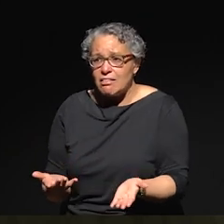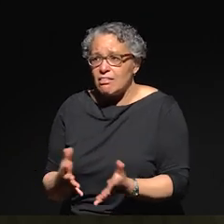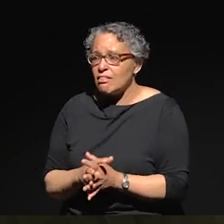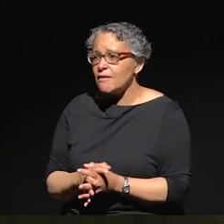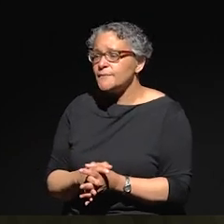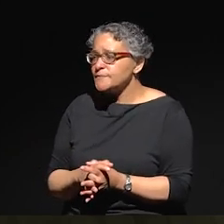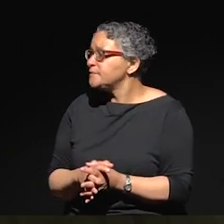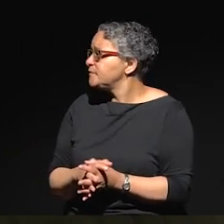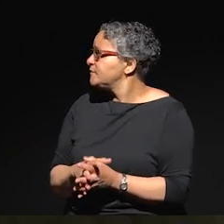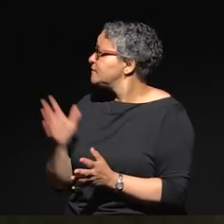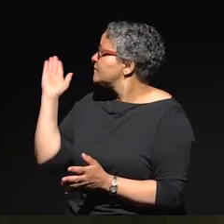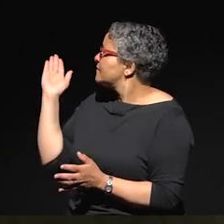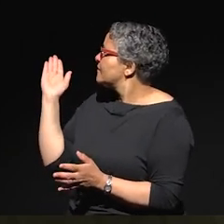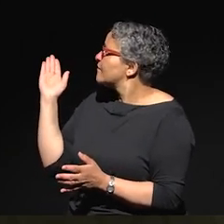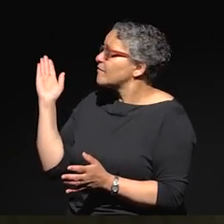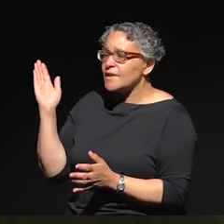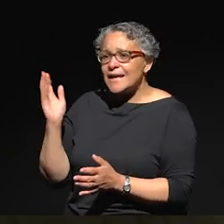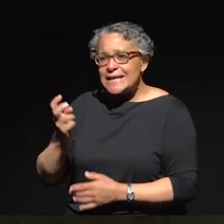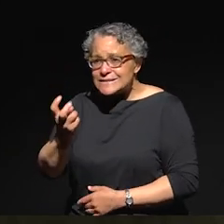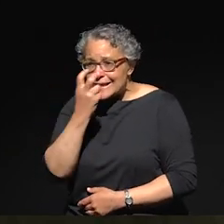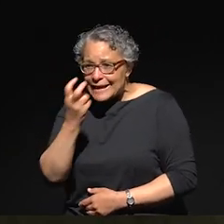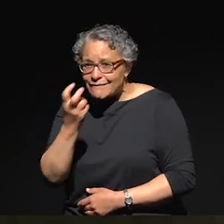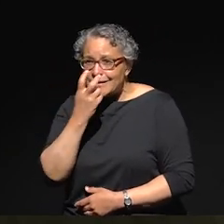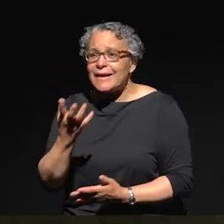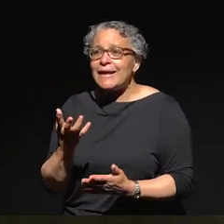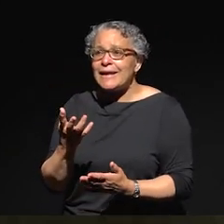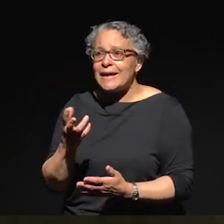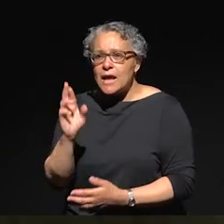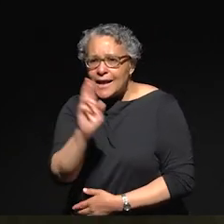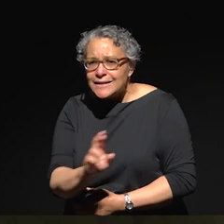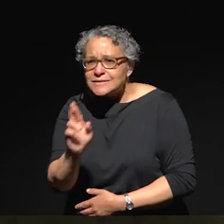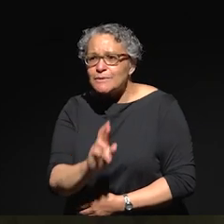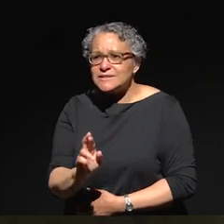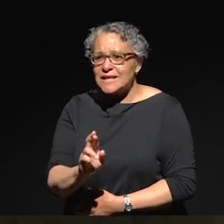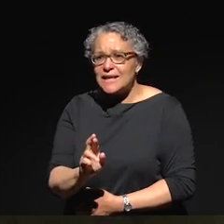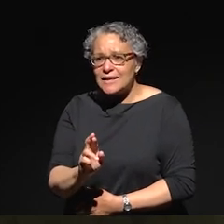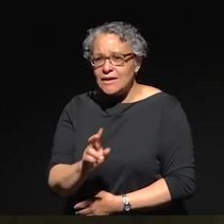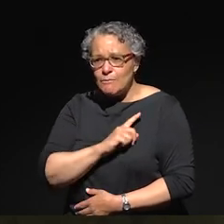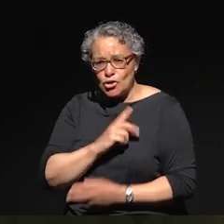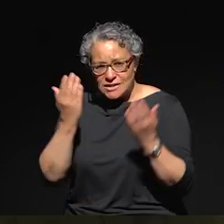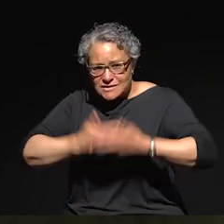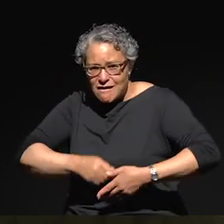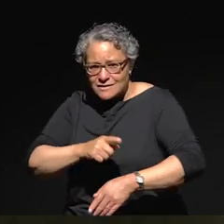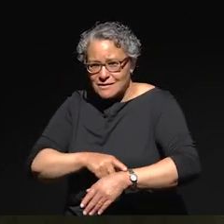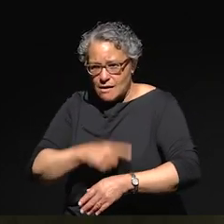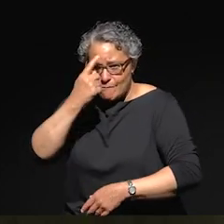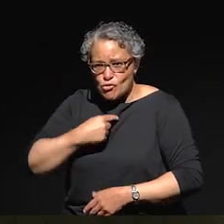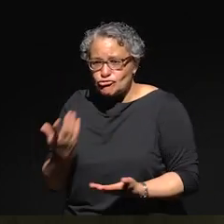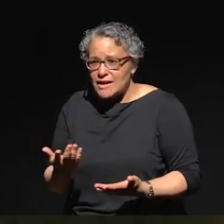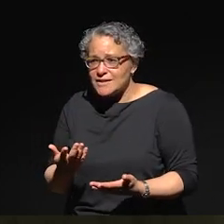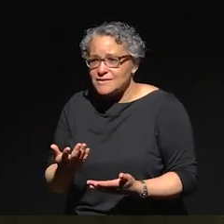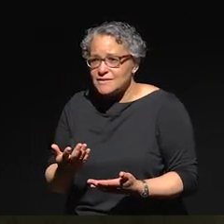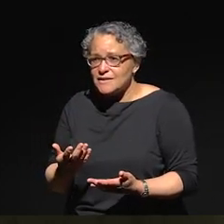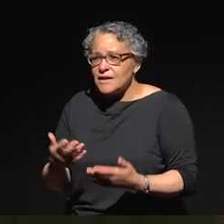And she's painting in the evening. There's an intimacy of being painted at night, which is also very unusual, against the bush